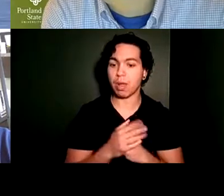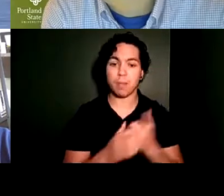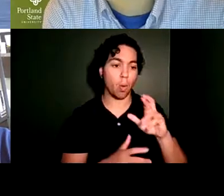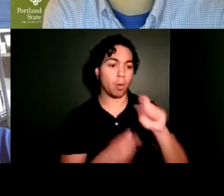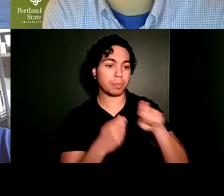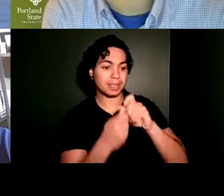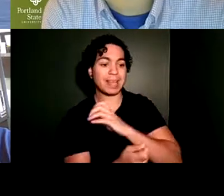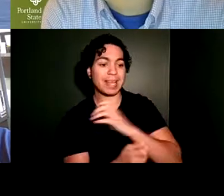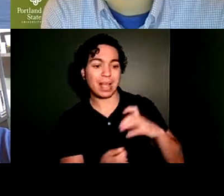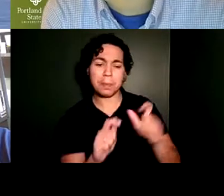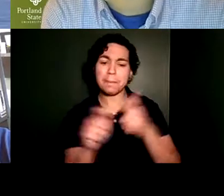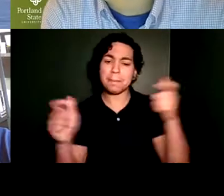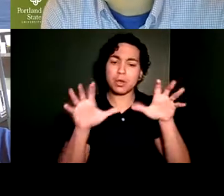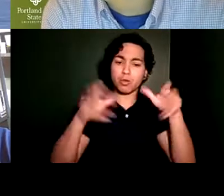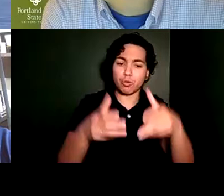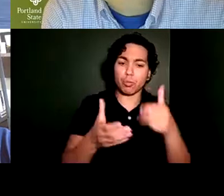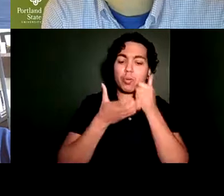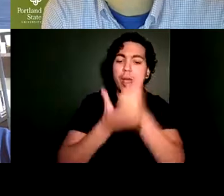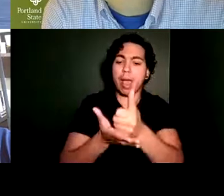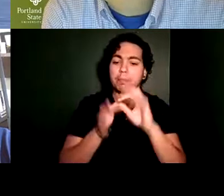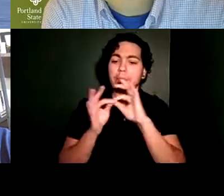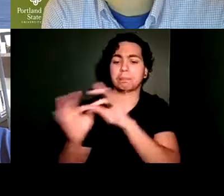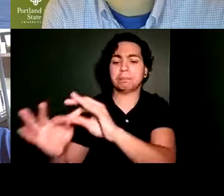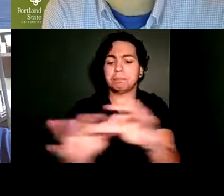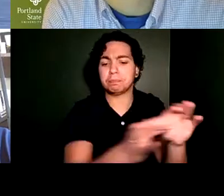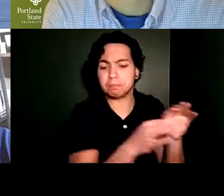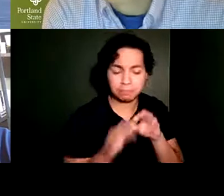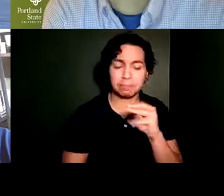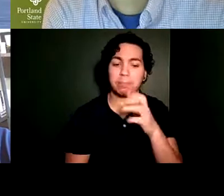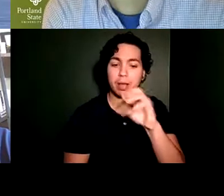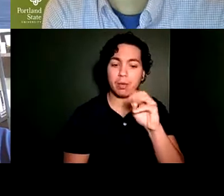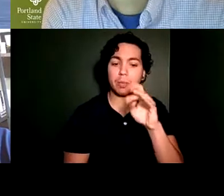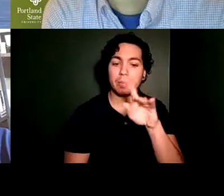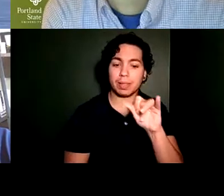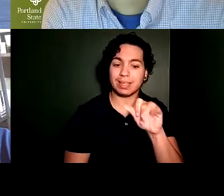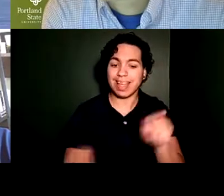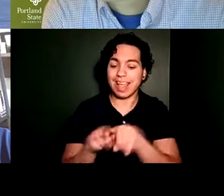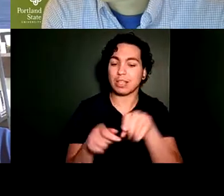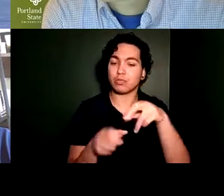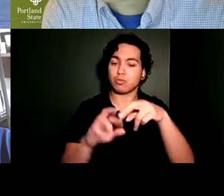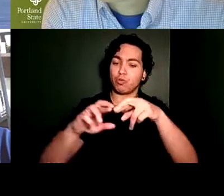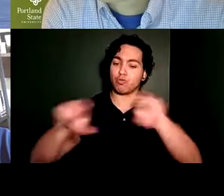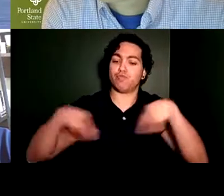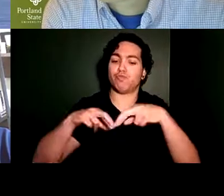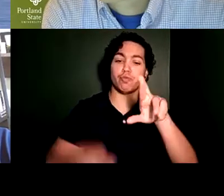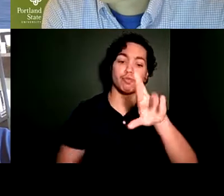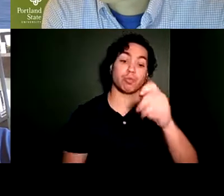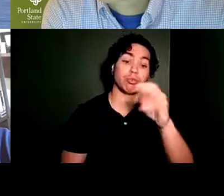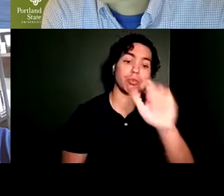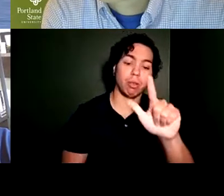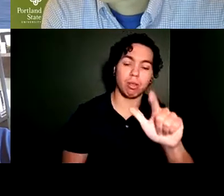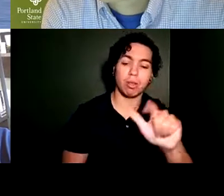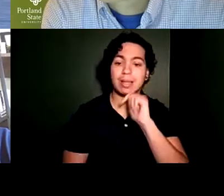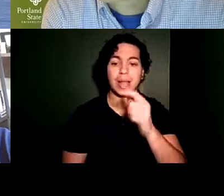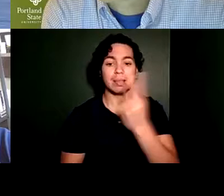larger agencies have to set up micromobility really as regional mobility systems rather than something where the